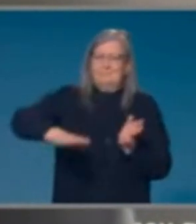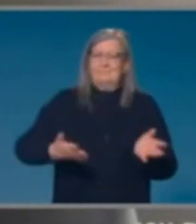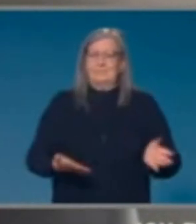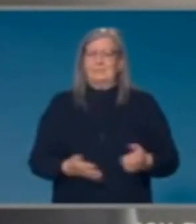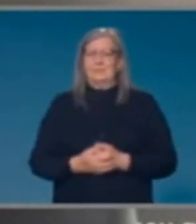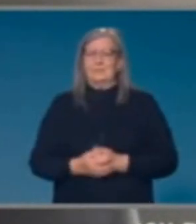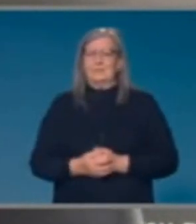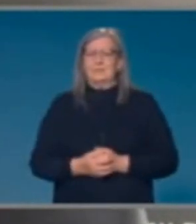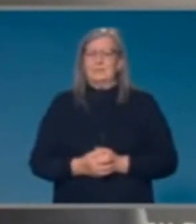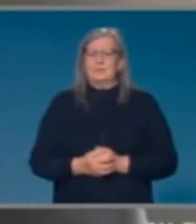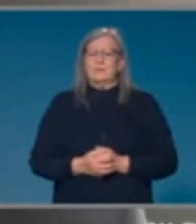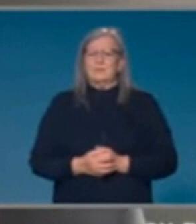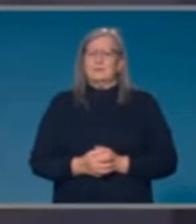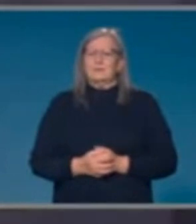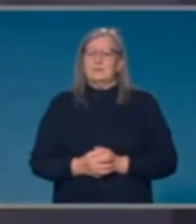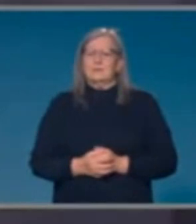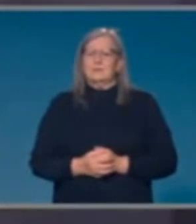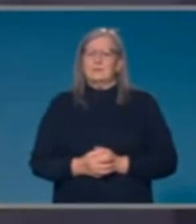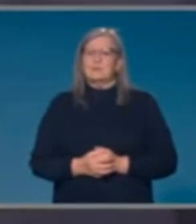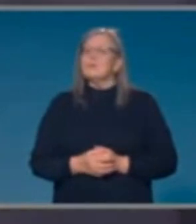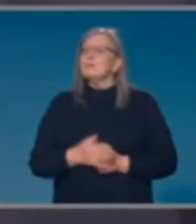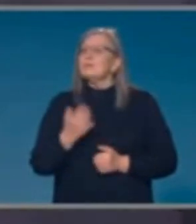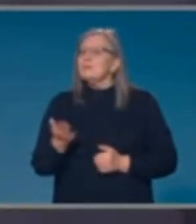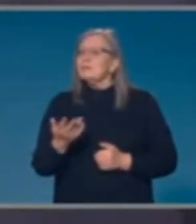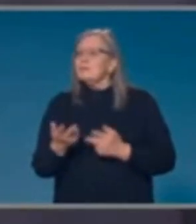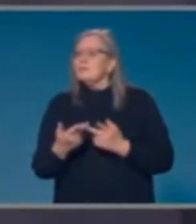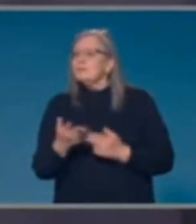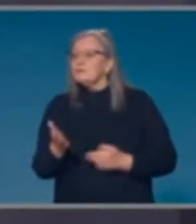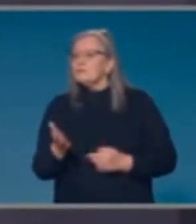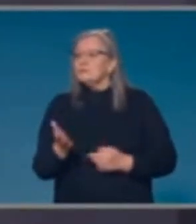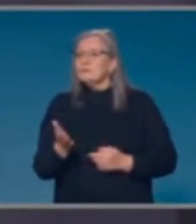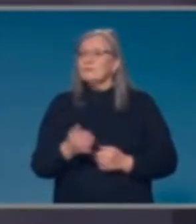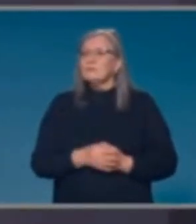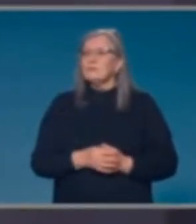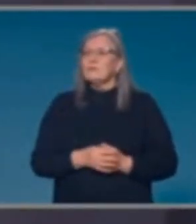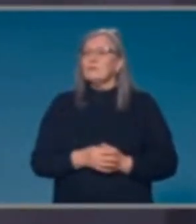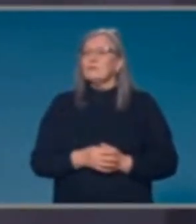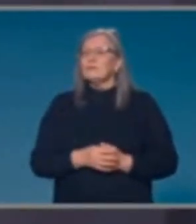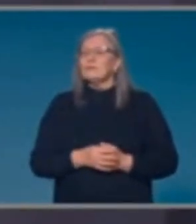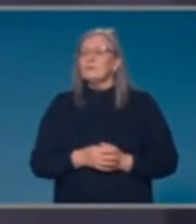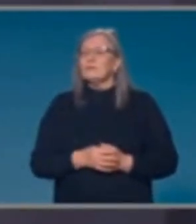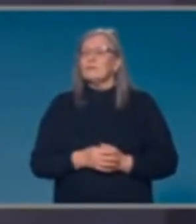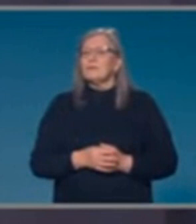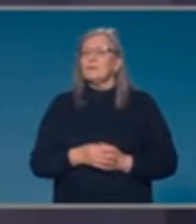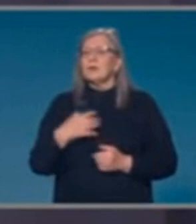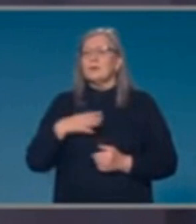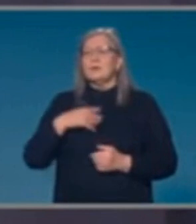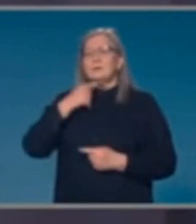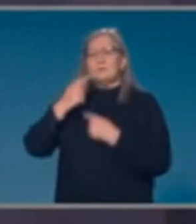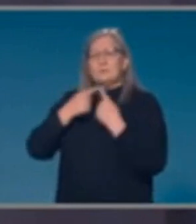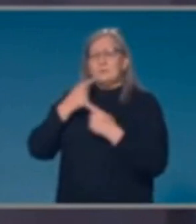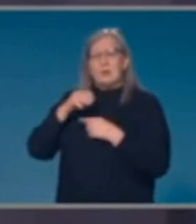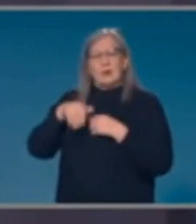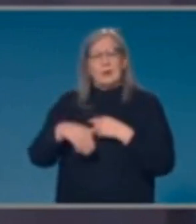Sorry, there was one other question, Minister. So just on public health and social measures, so certainly the Doherty modelling